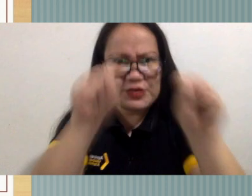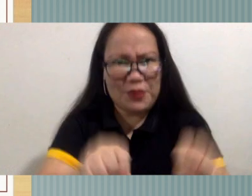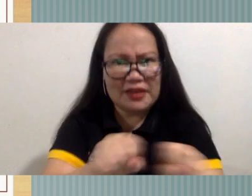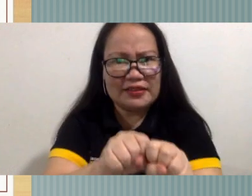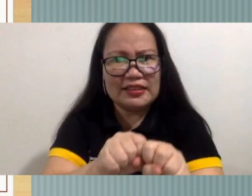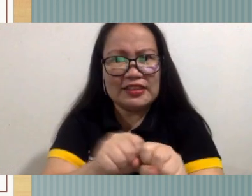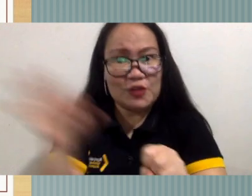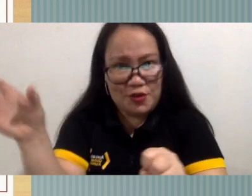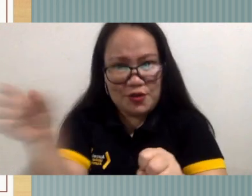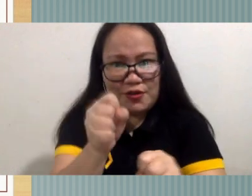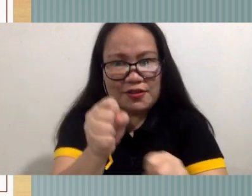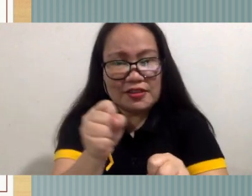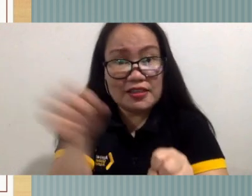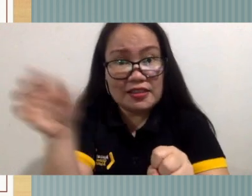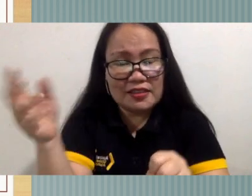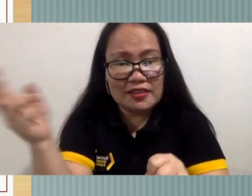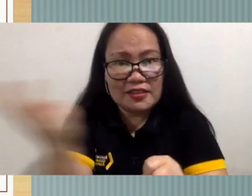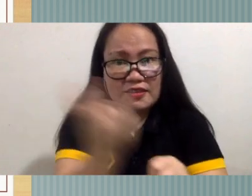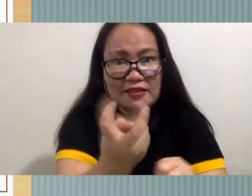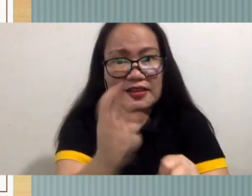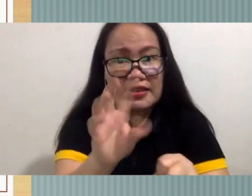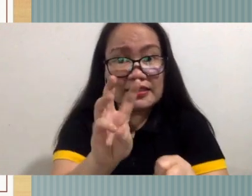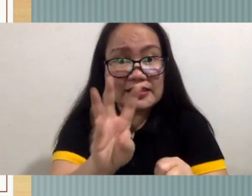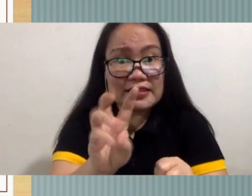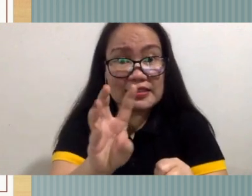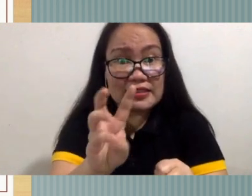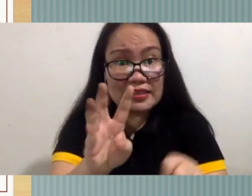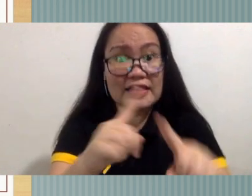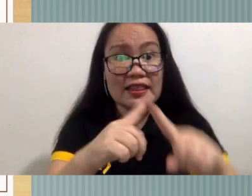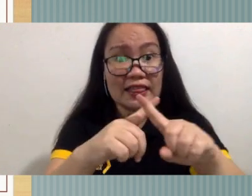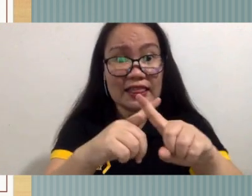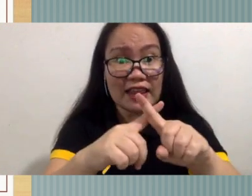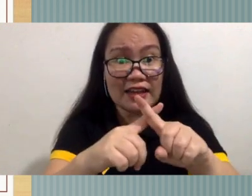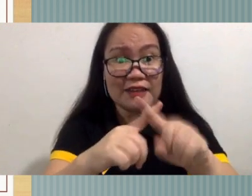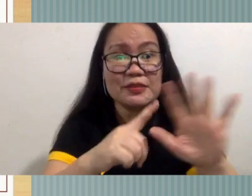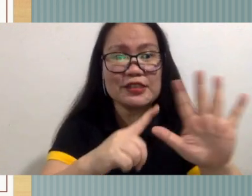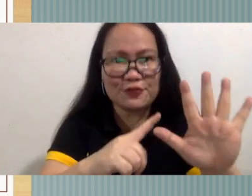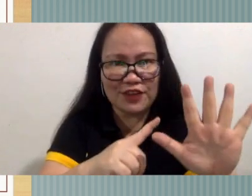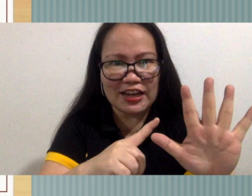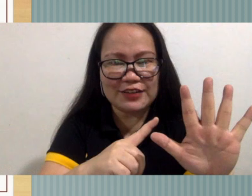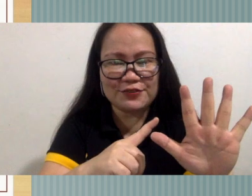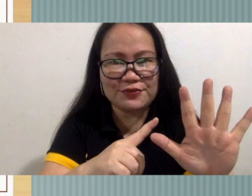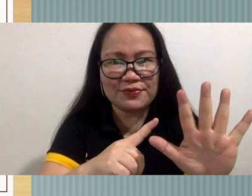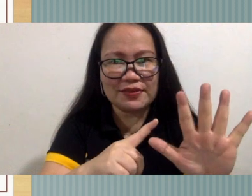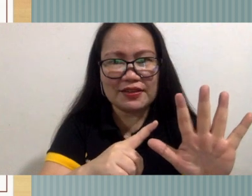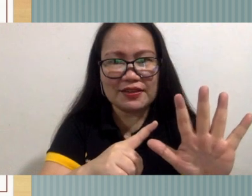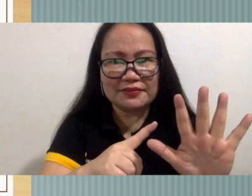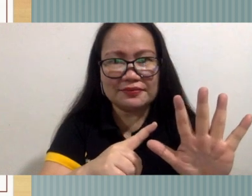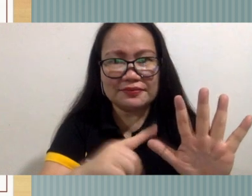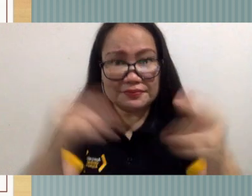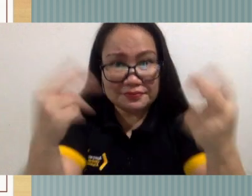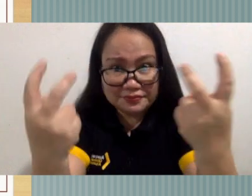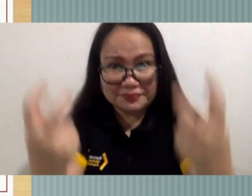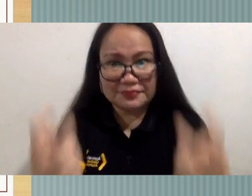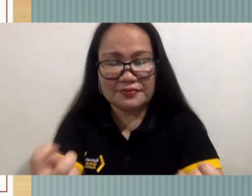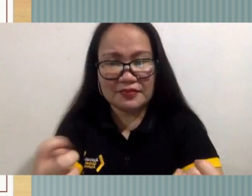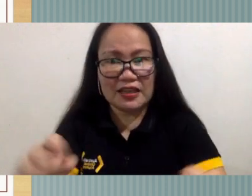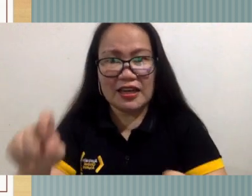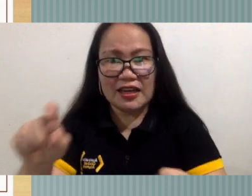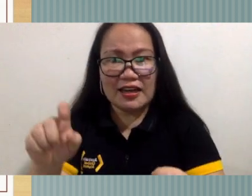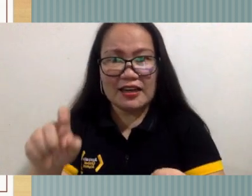16 is a perfect square. So, x is equal to positive or negative square root of 16 times